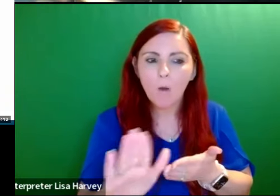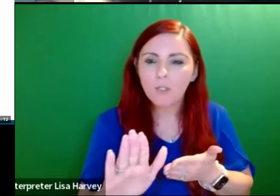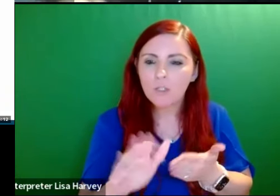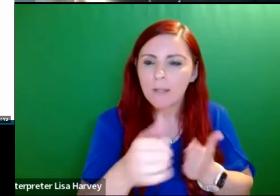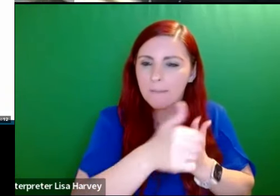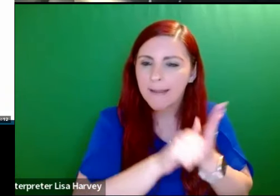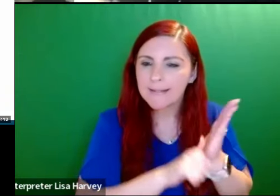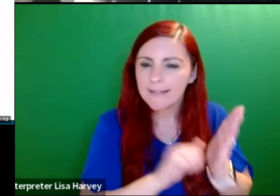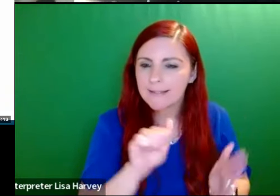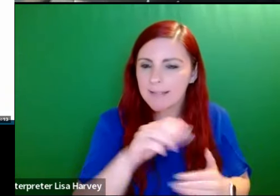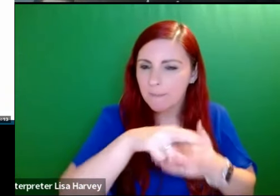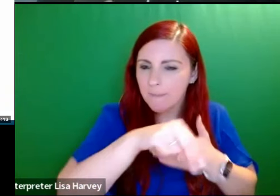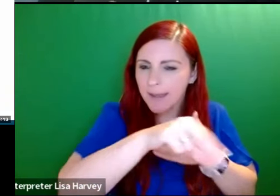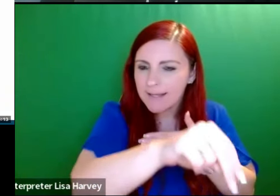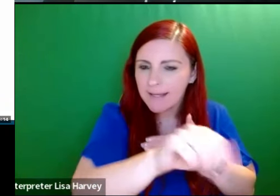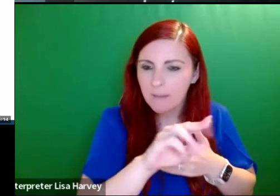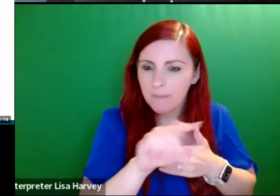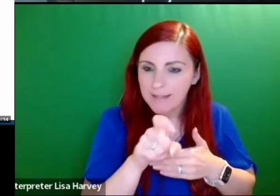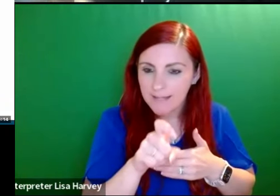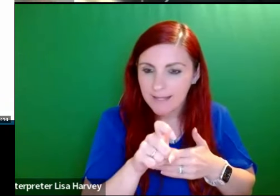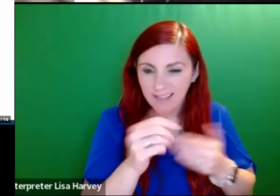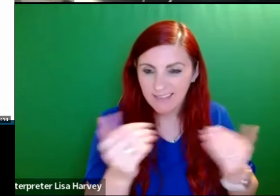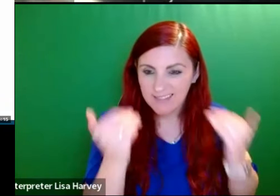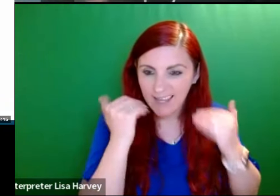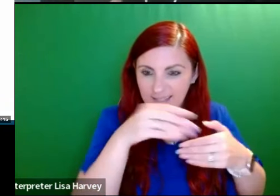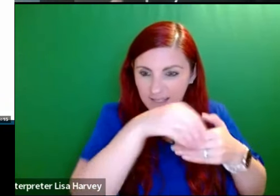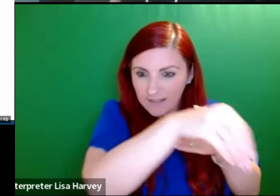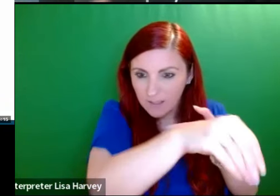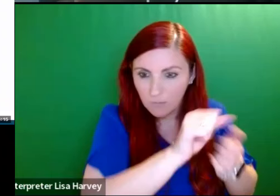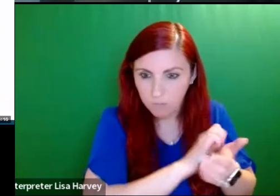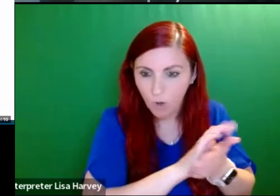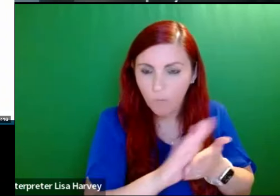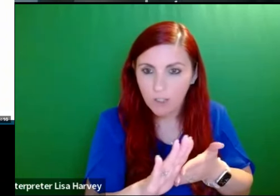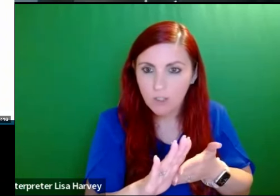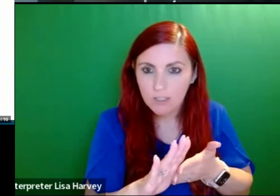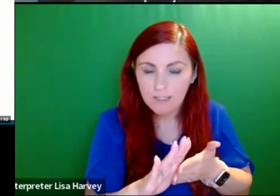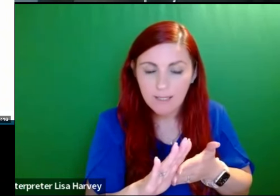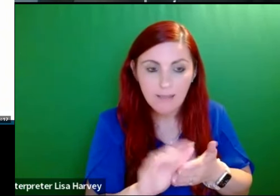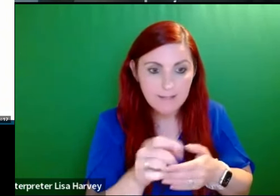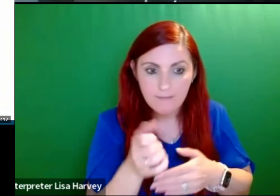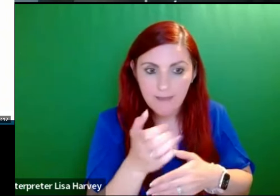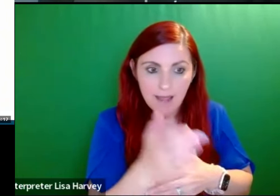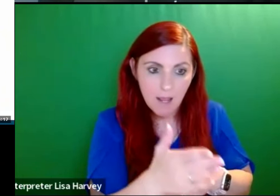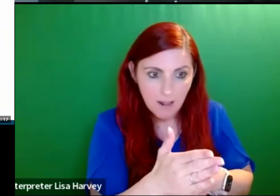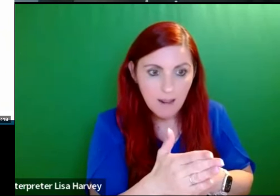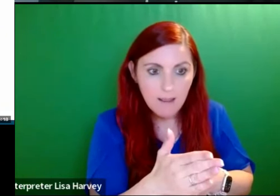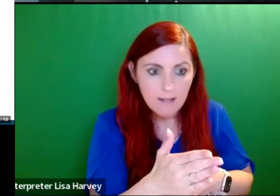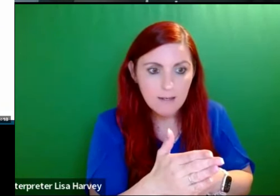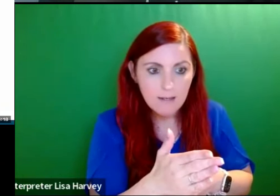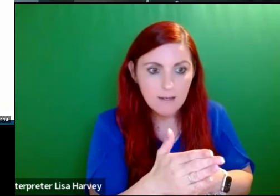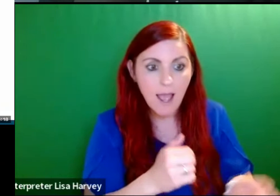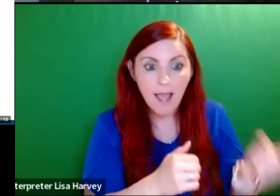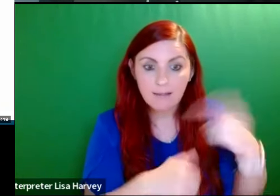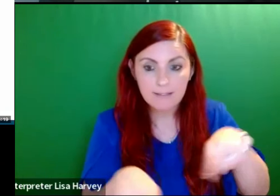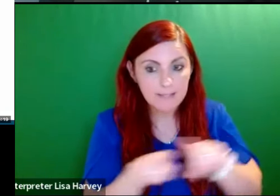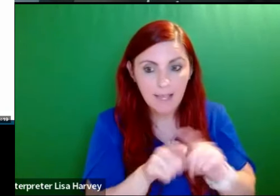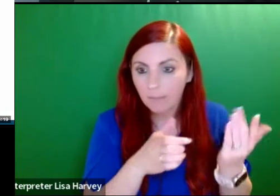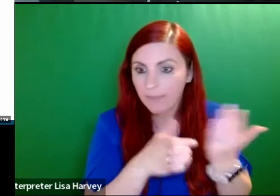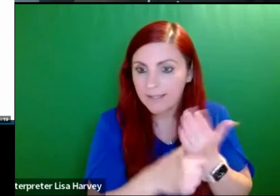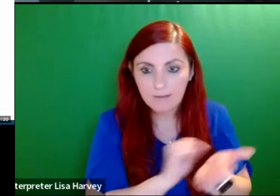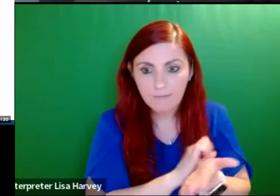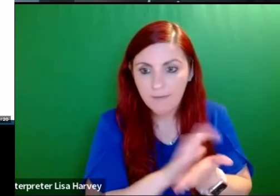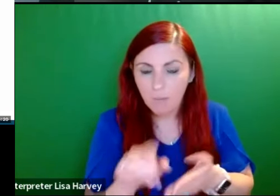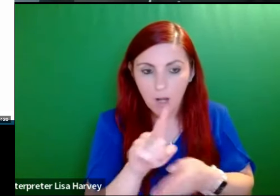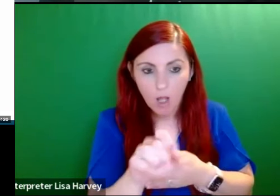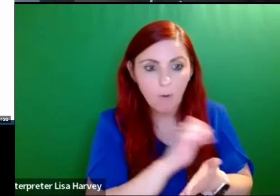which the data in my appendix. So the data set is available, and so is a thesis on the publications